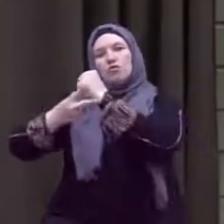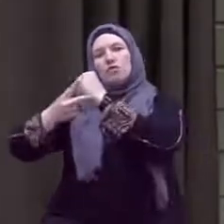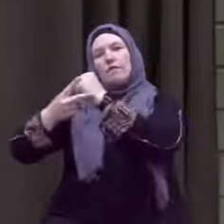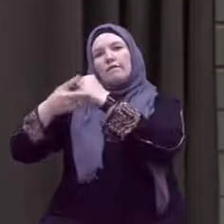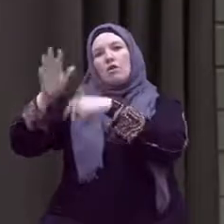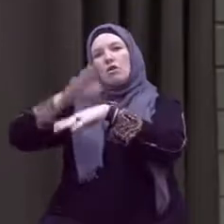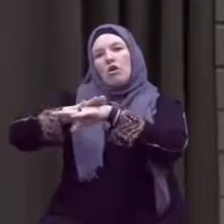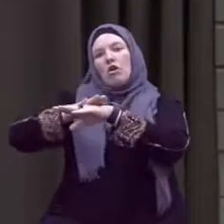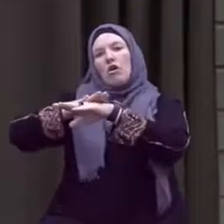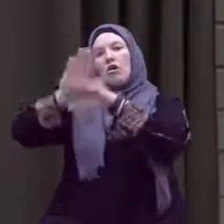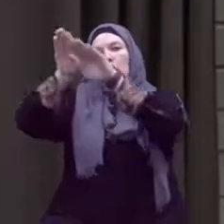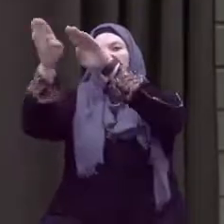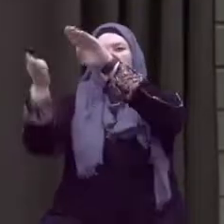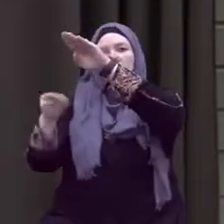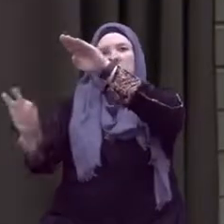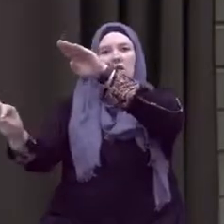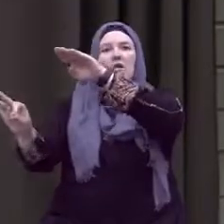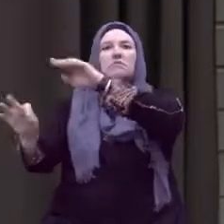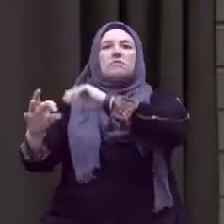of Somalia.